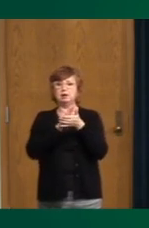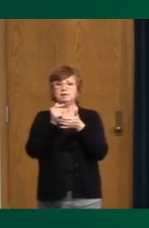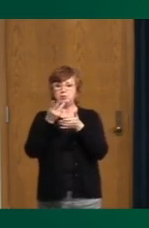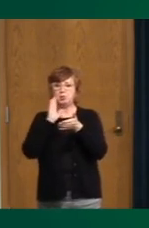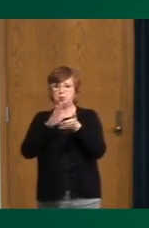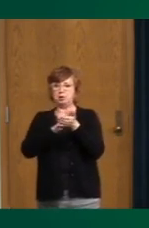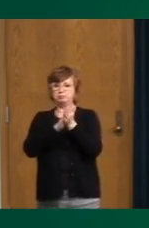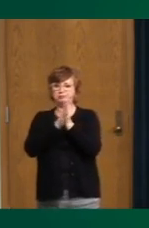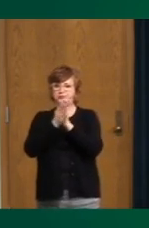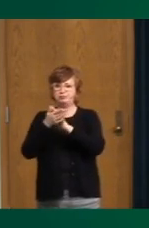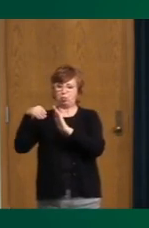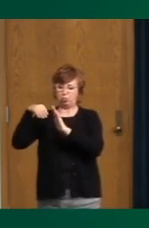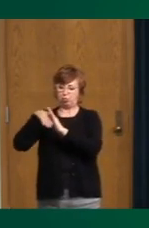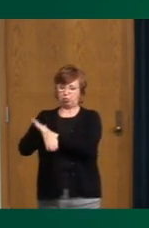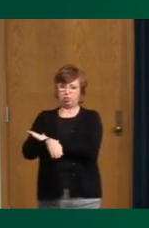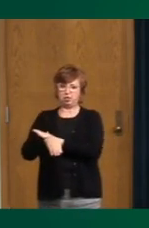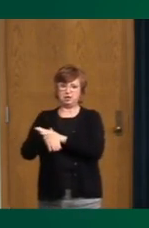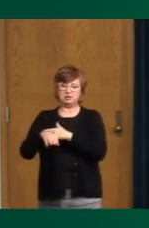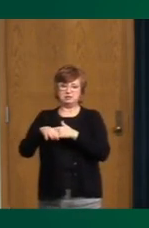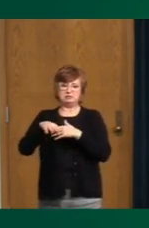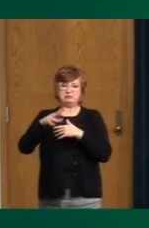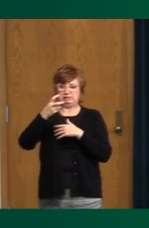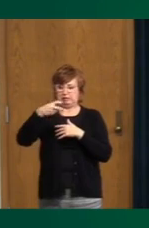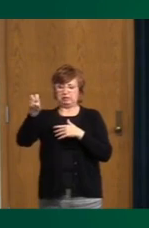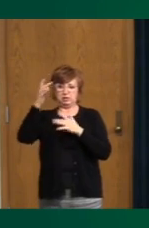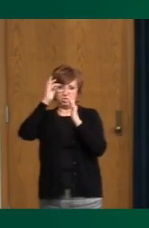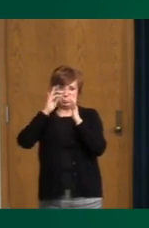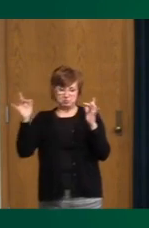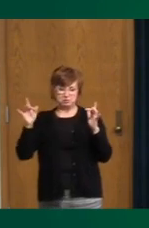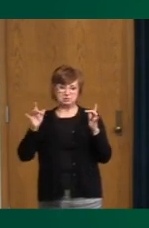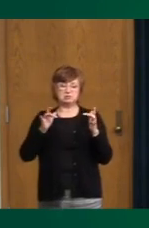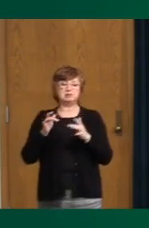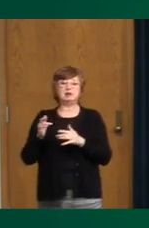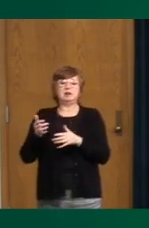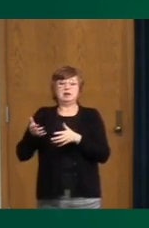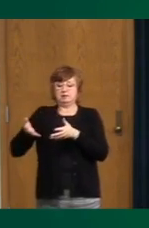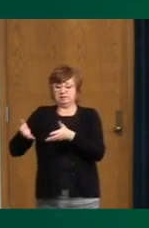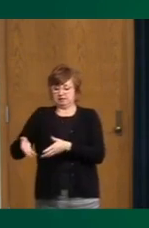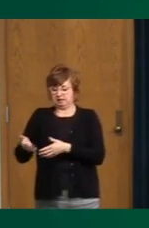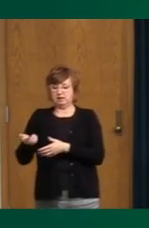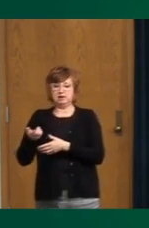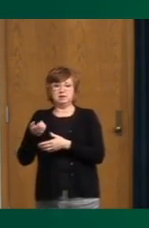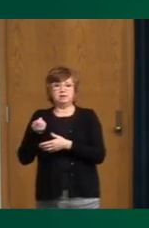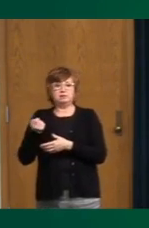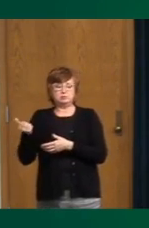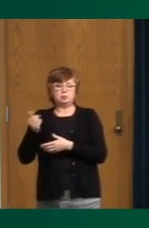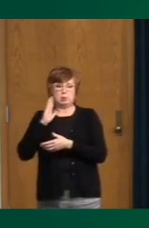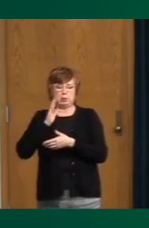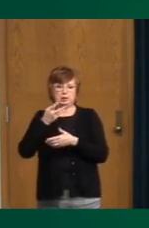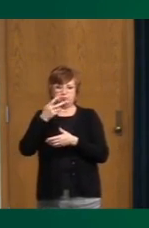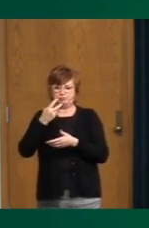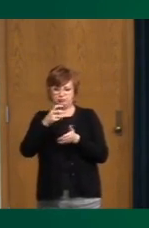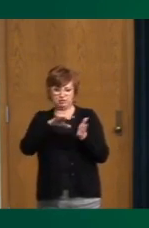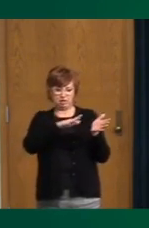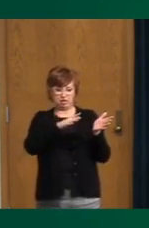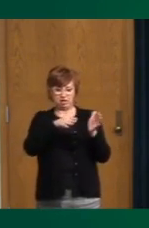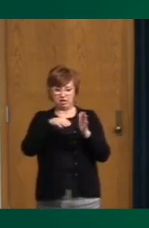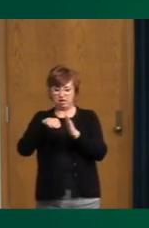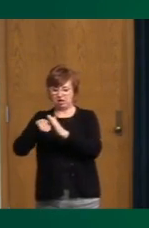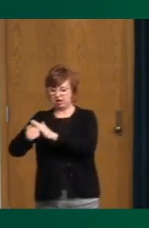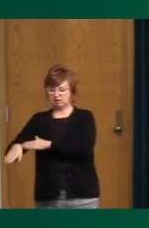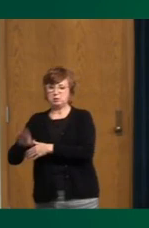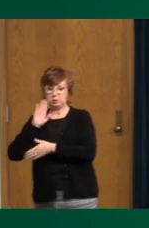die. And that's why we need to slow the spread of this virus in our communities. And that's why we're taking these steps